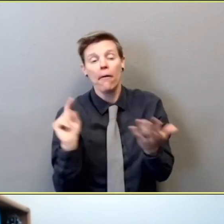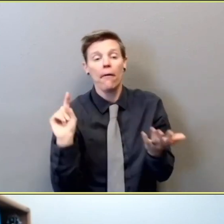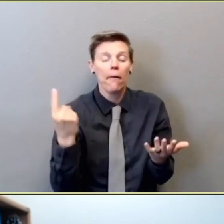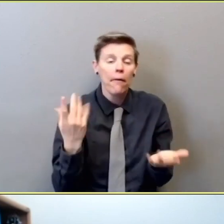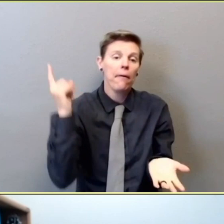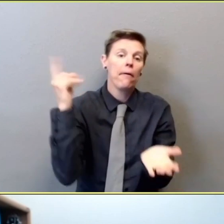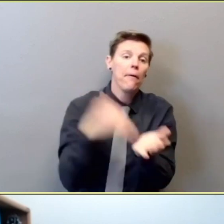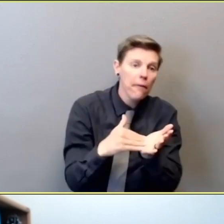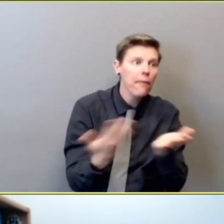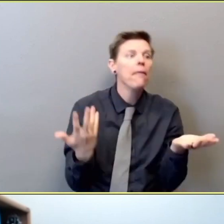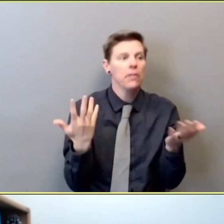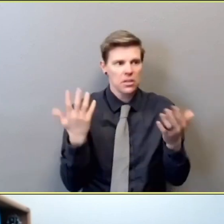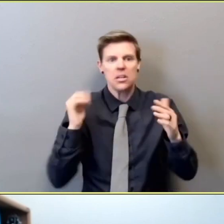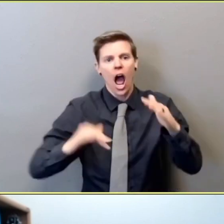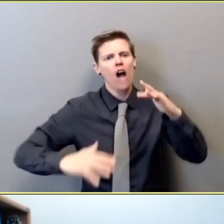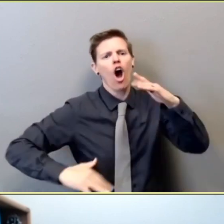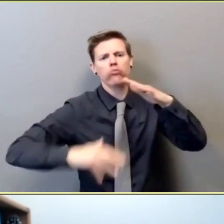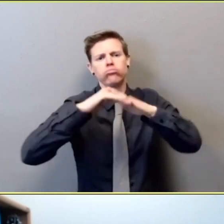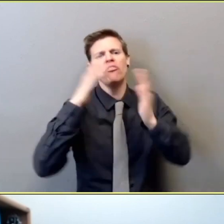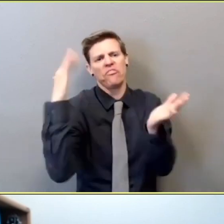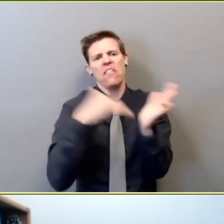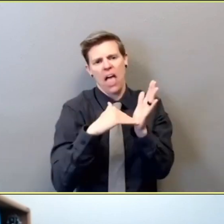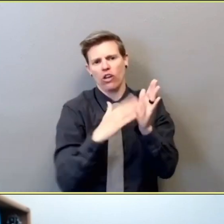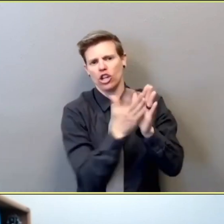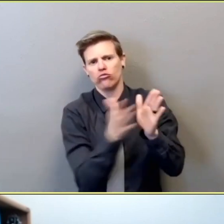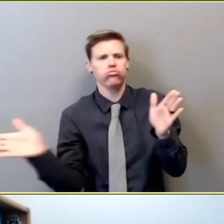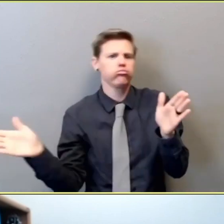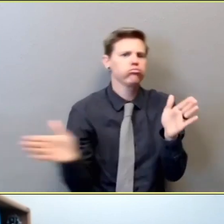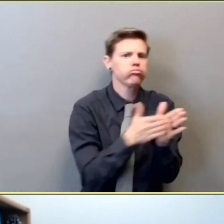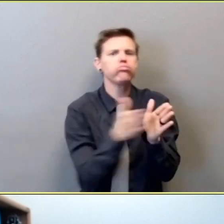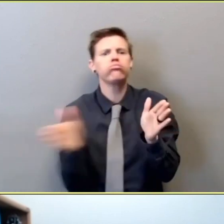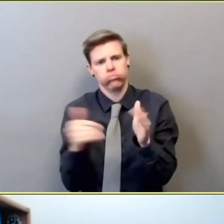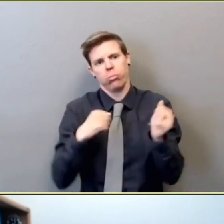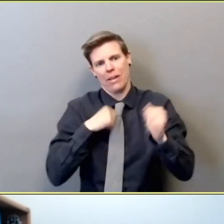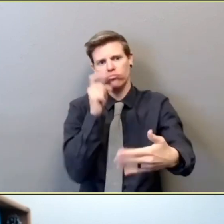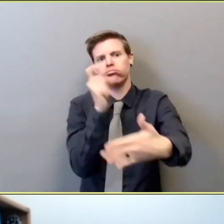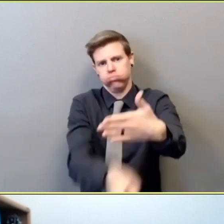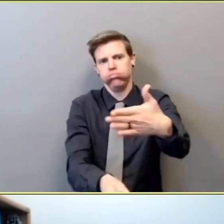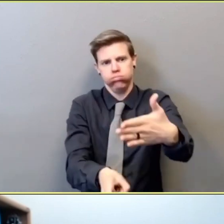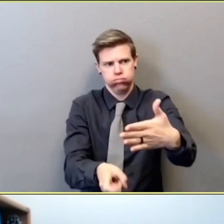$5,000 for being found to commit fraud.